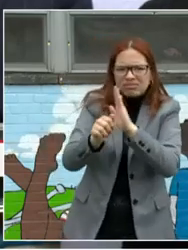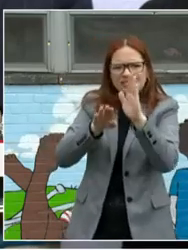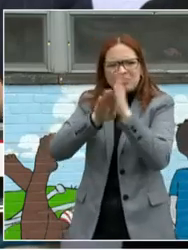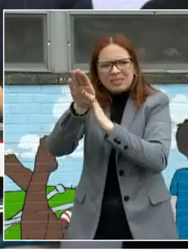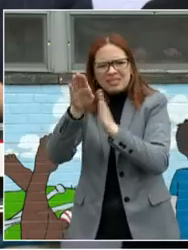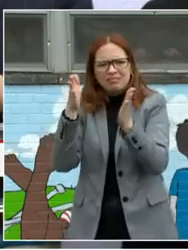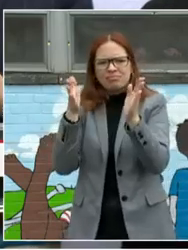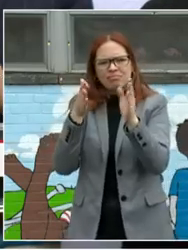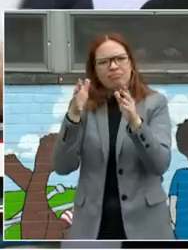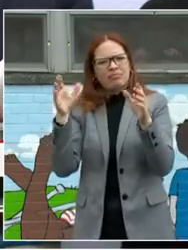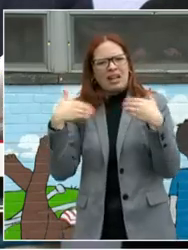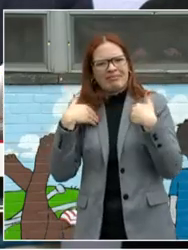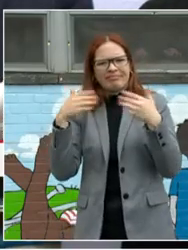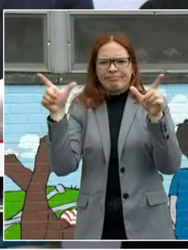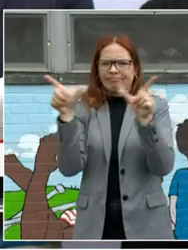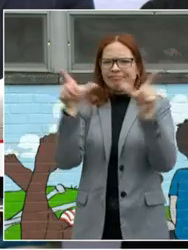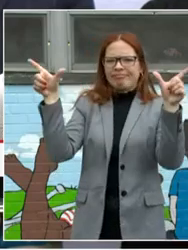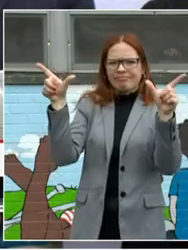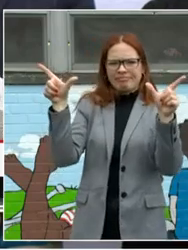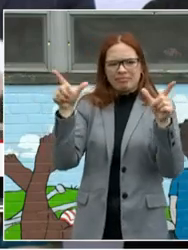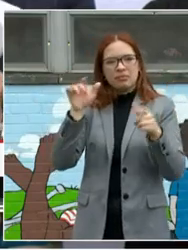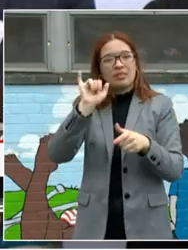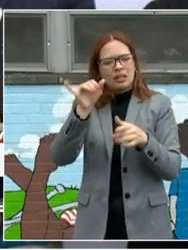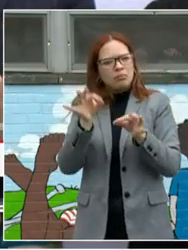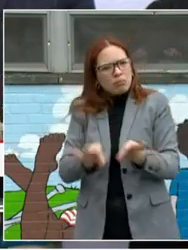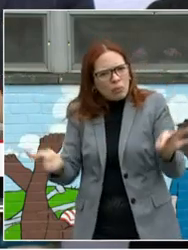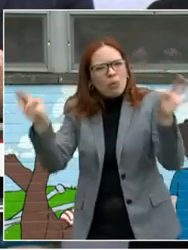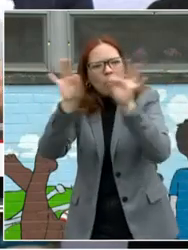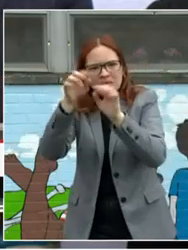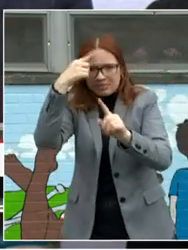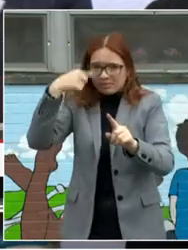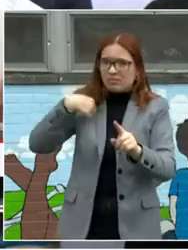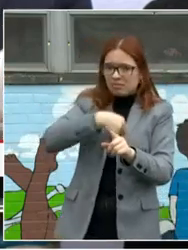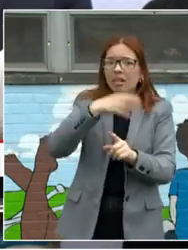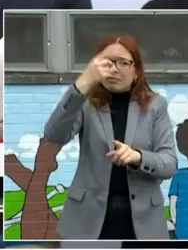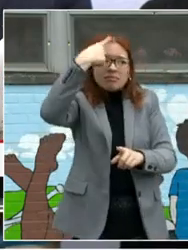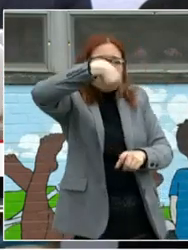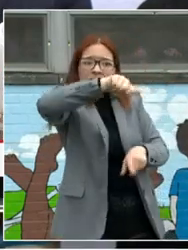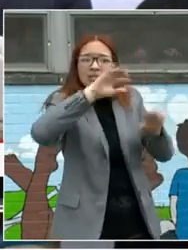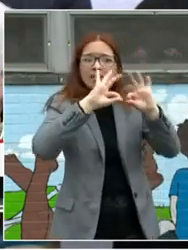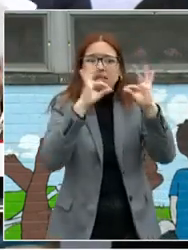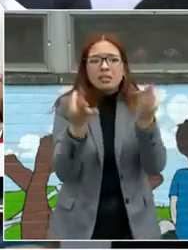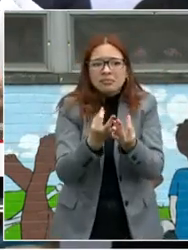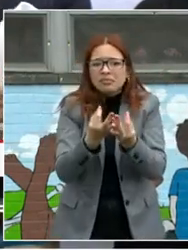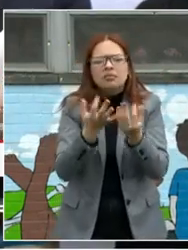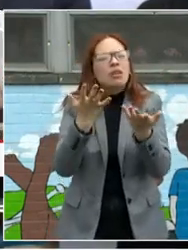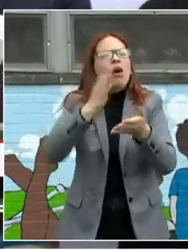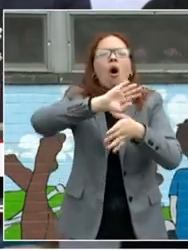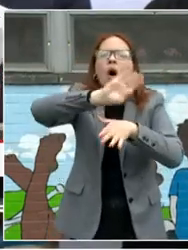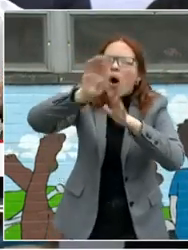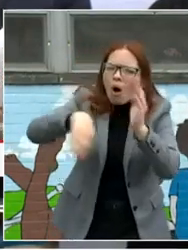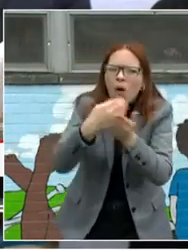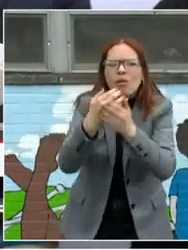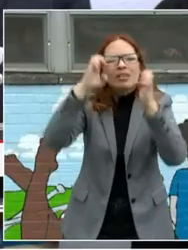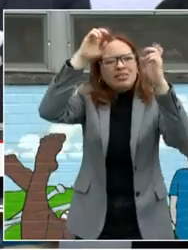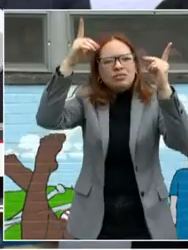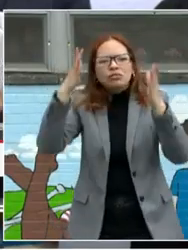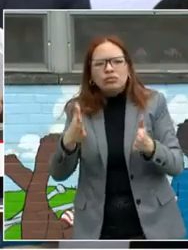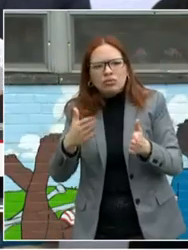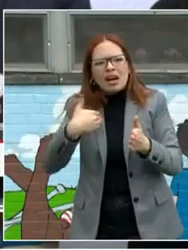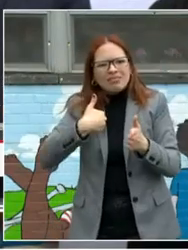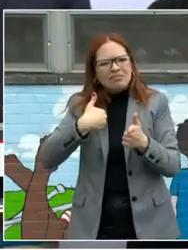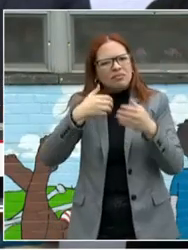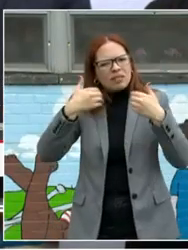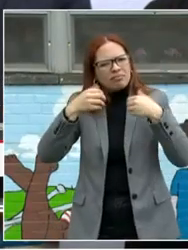means something to us and our families to go on this journey. We want all of our educators to have career path lines, opportunities to growth,